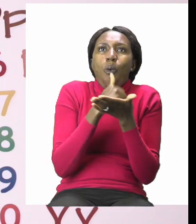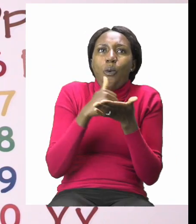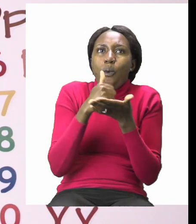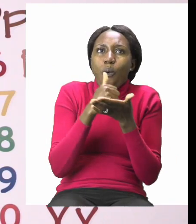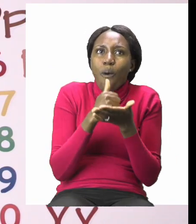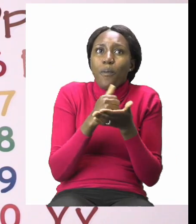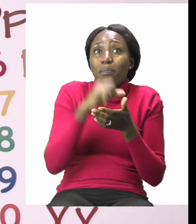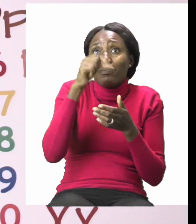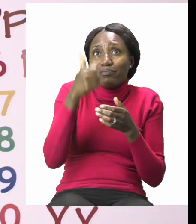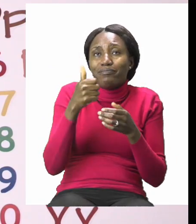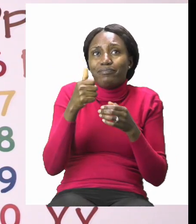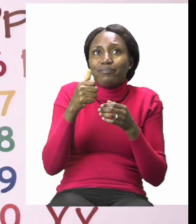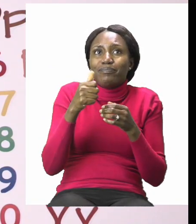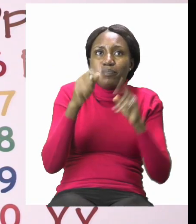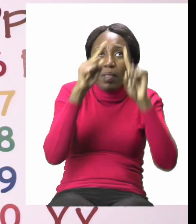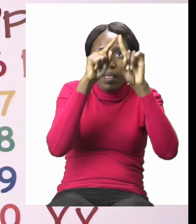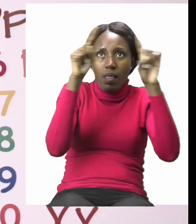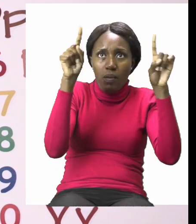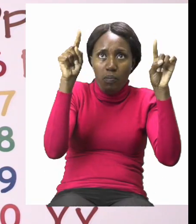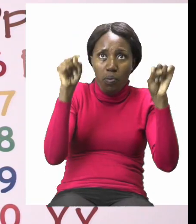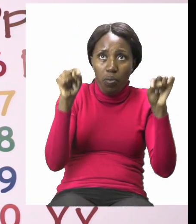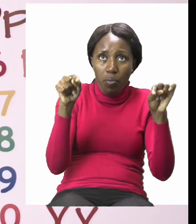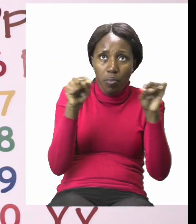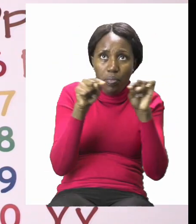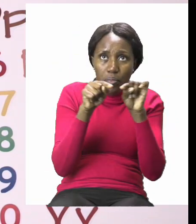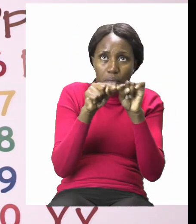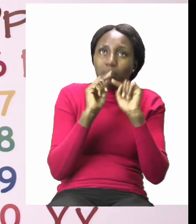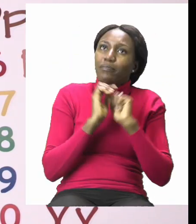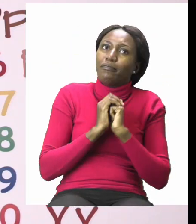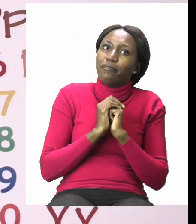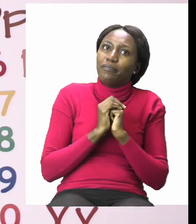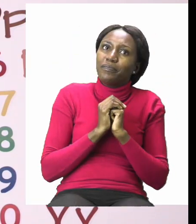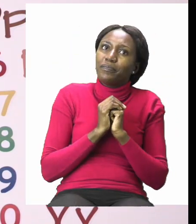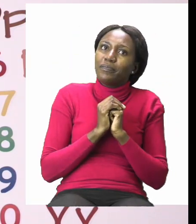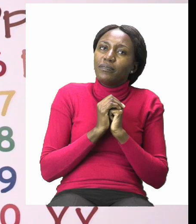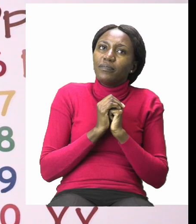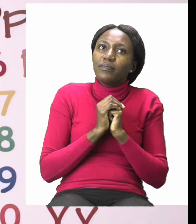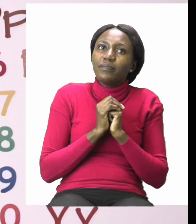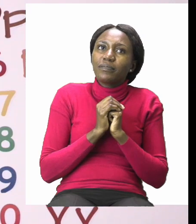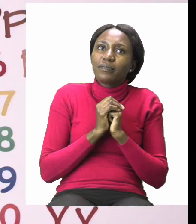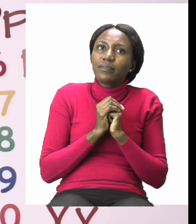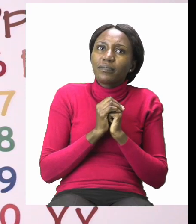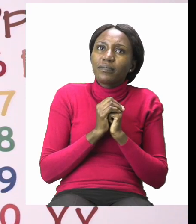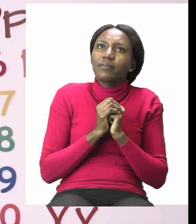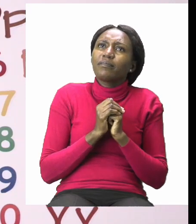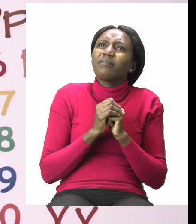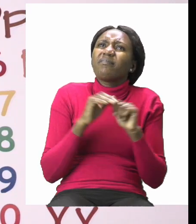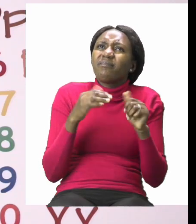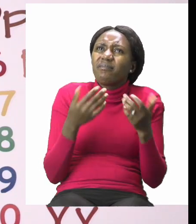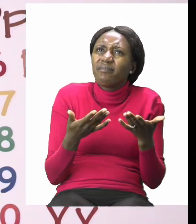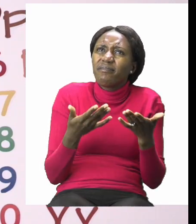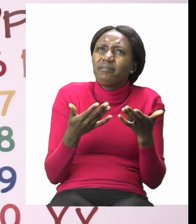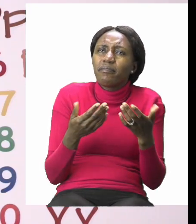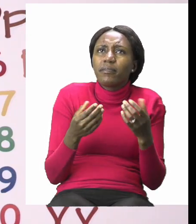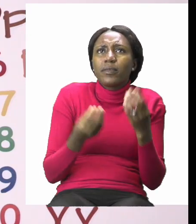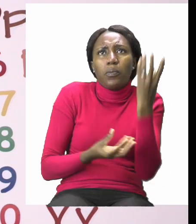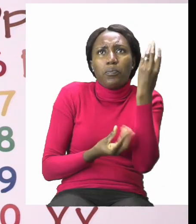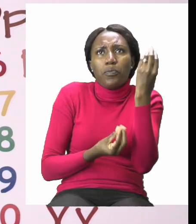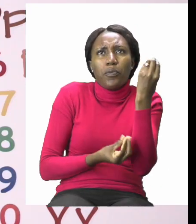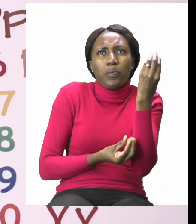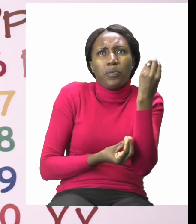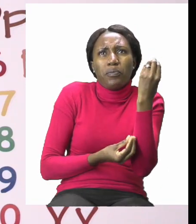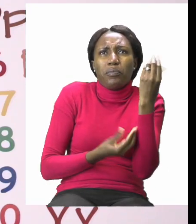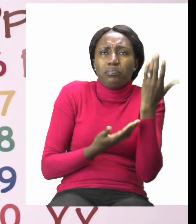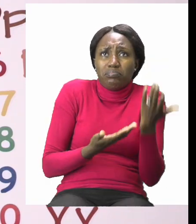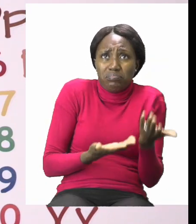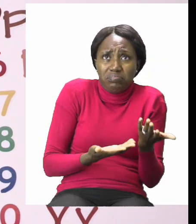at home is a cloth. This one is a cloth. Now, we use a cloth in the kitchen or